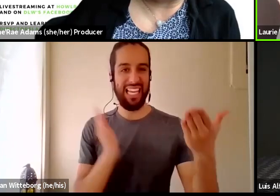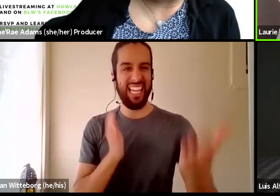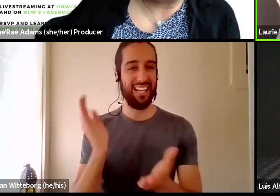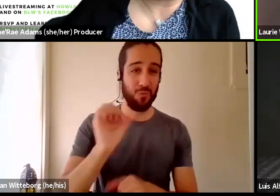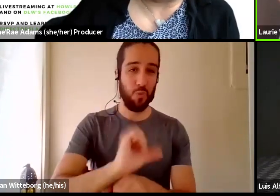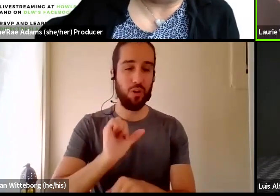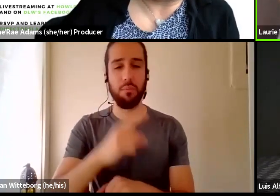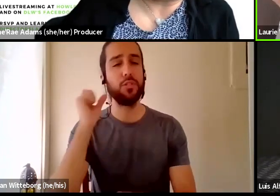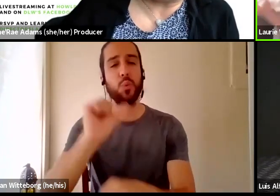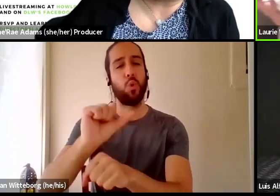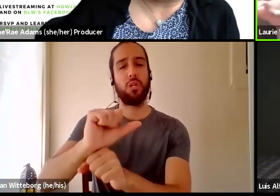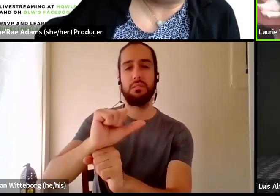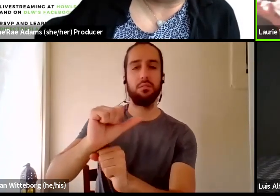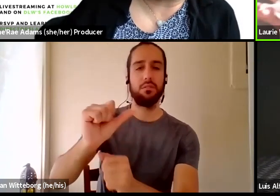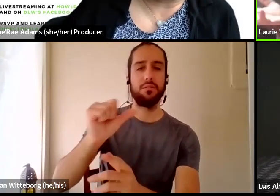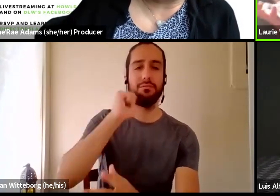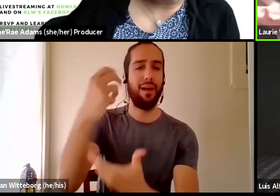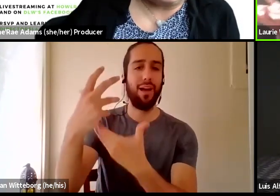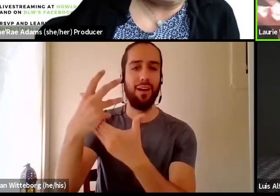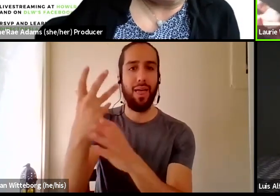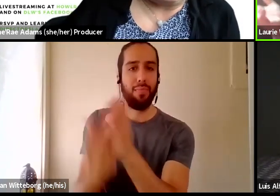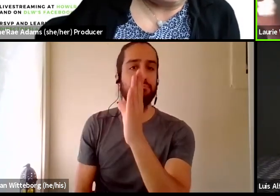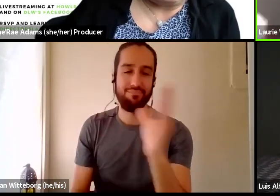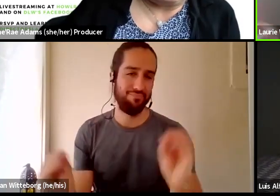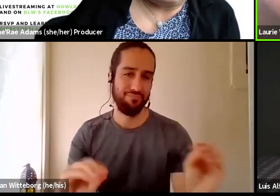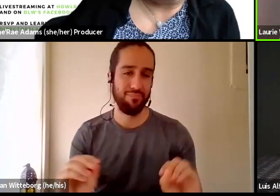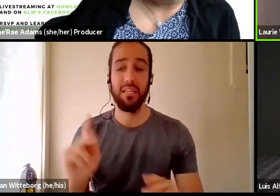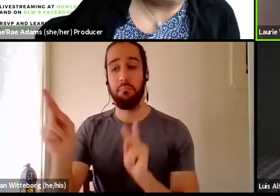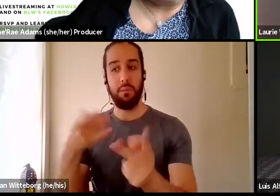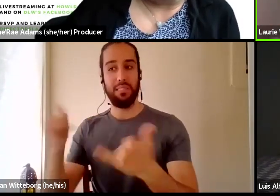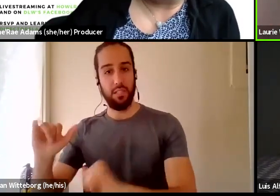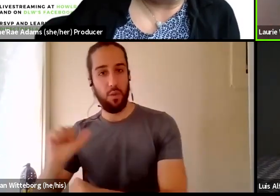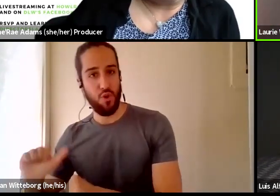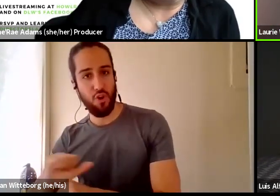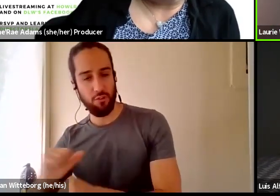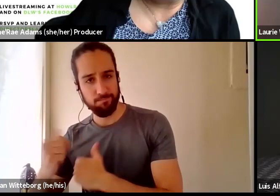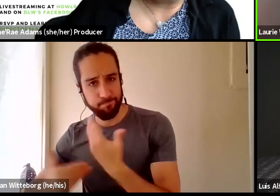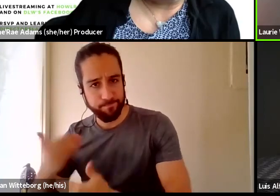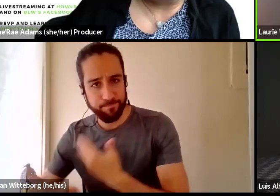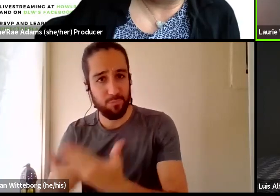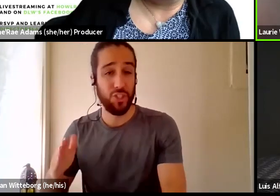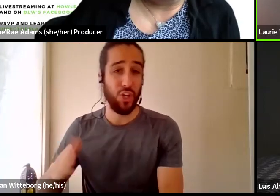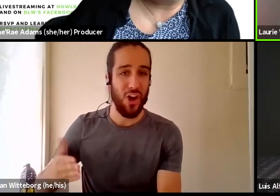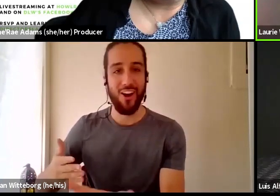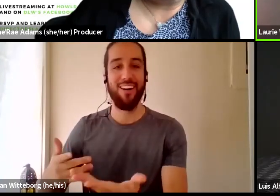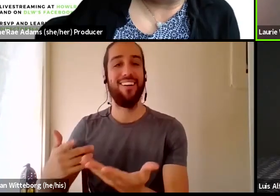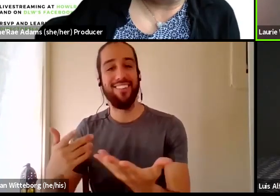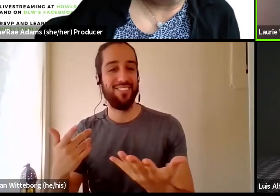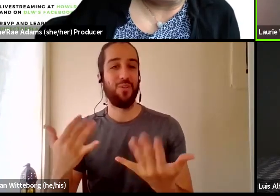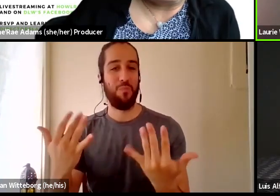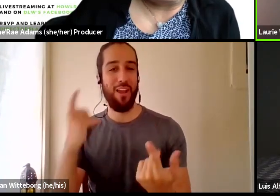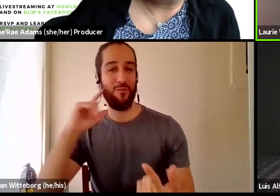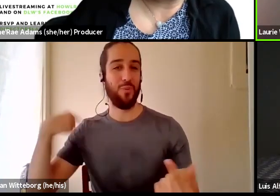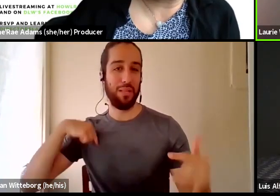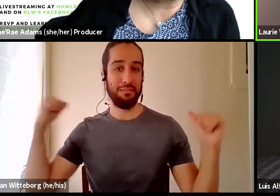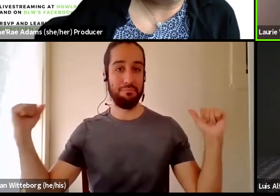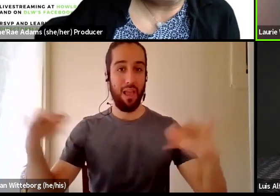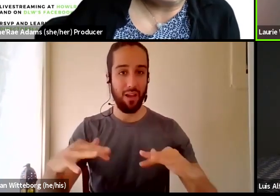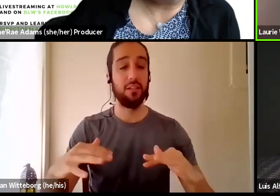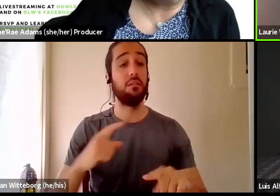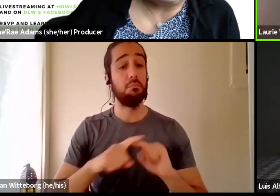anywhere. So people are continuing to cook on that, knowing that we will come back and do it. But we pick up the phone and we call